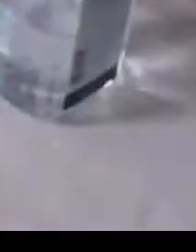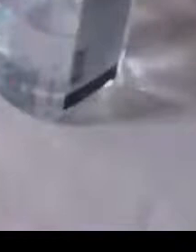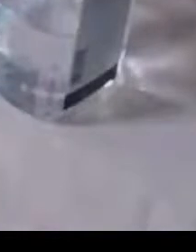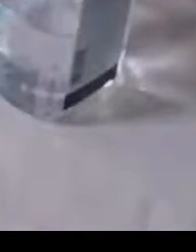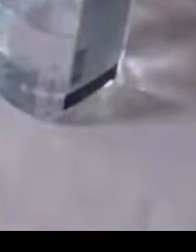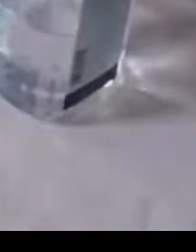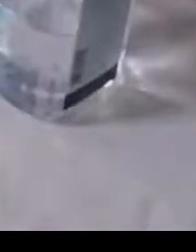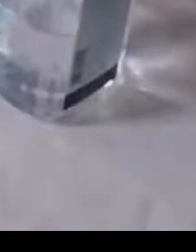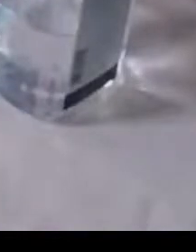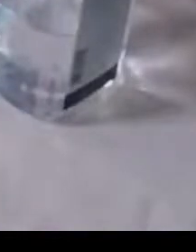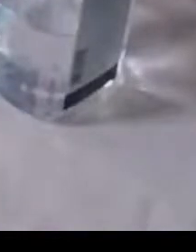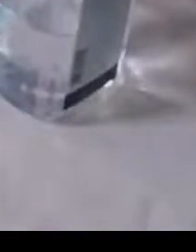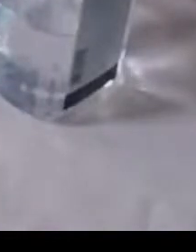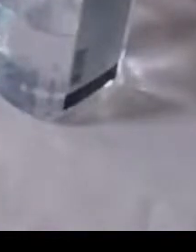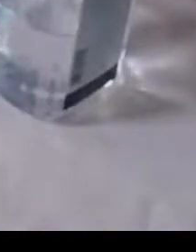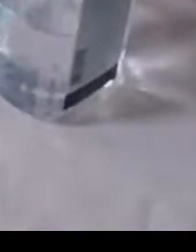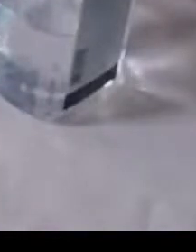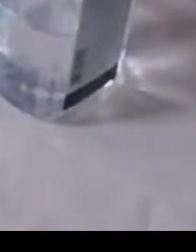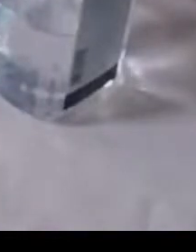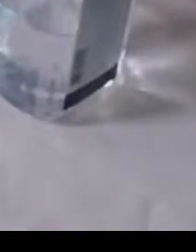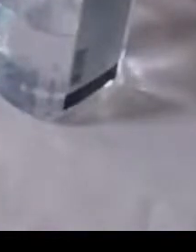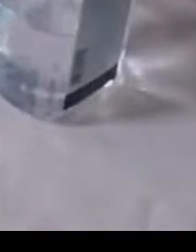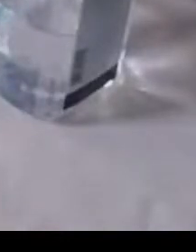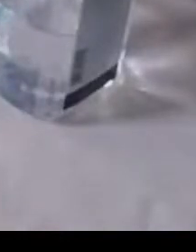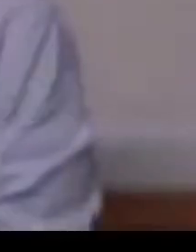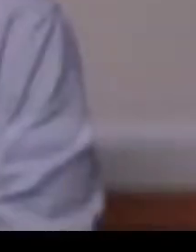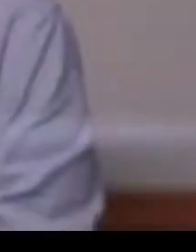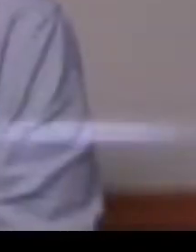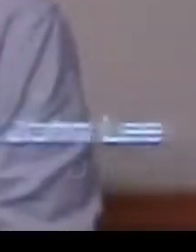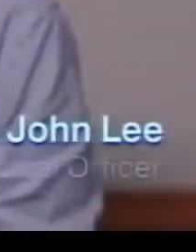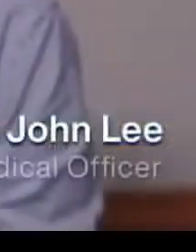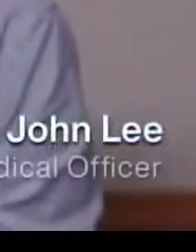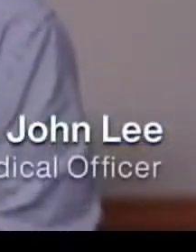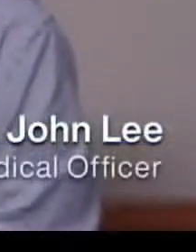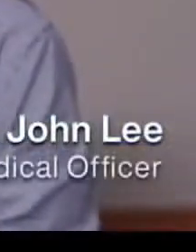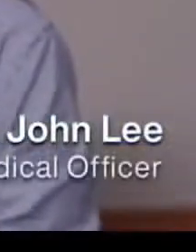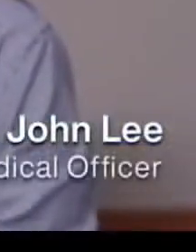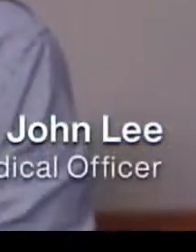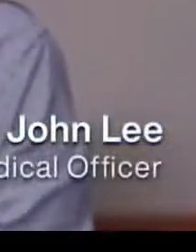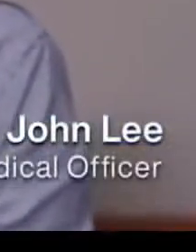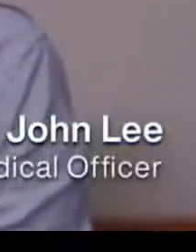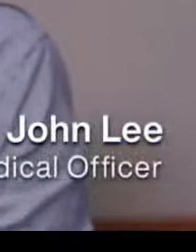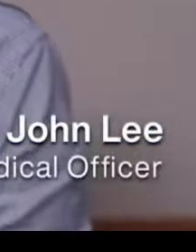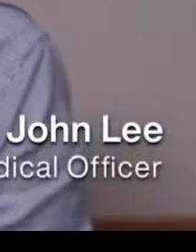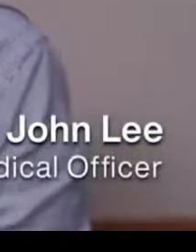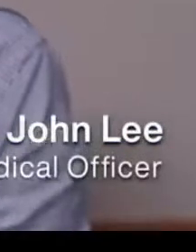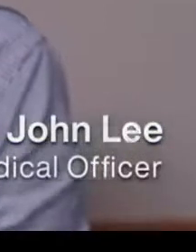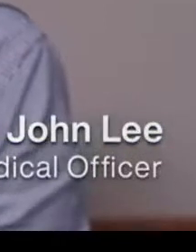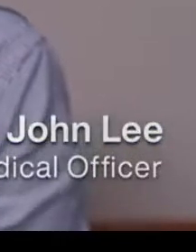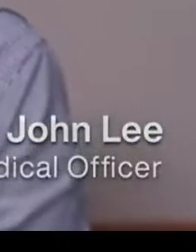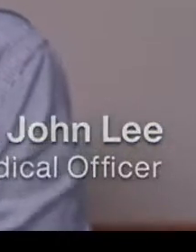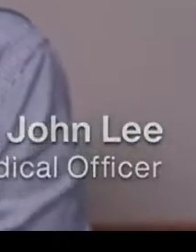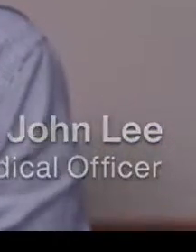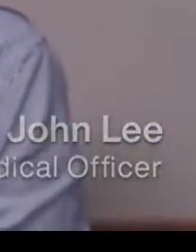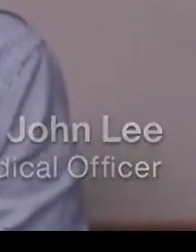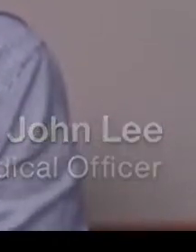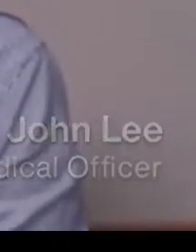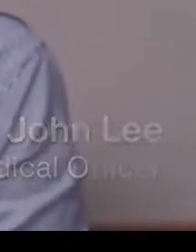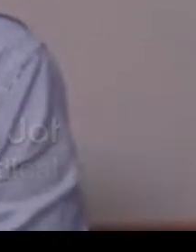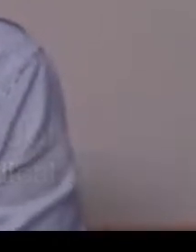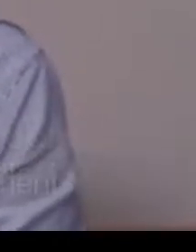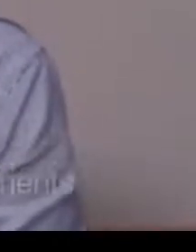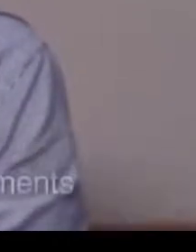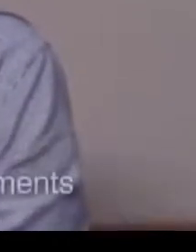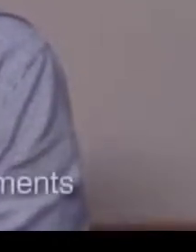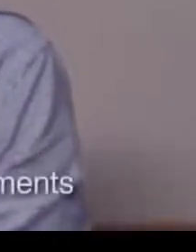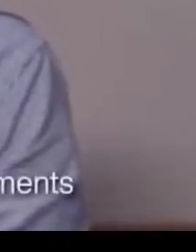And then dispose of that double bagged in your bin. We now have to wait for 15 minutes whilst this develops,